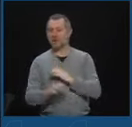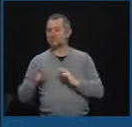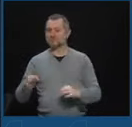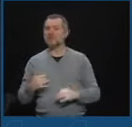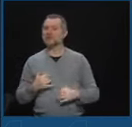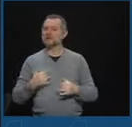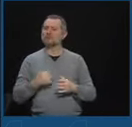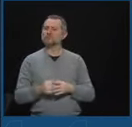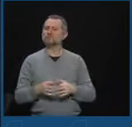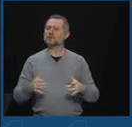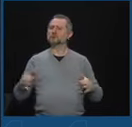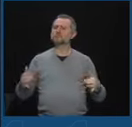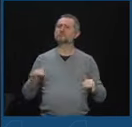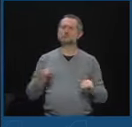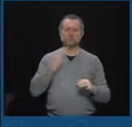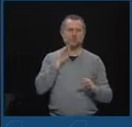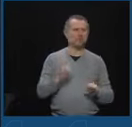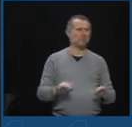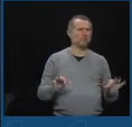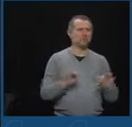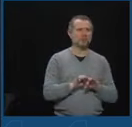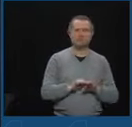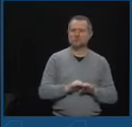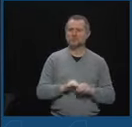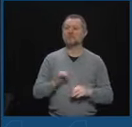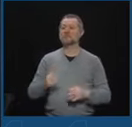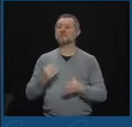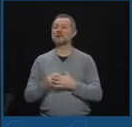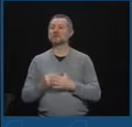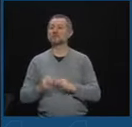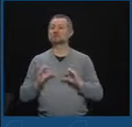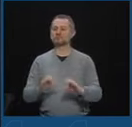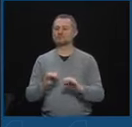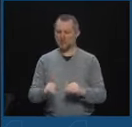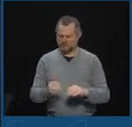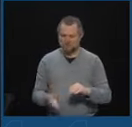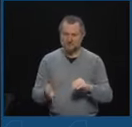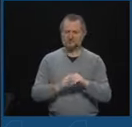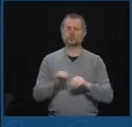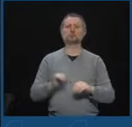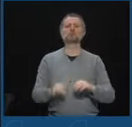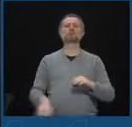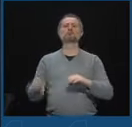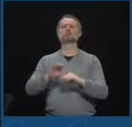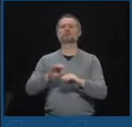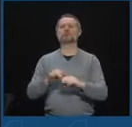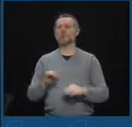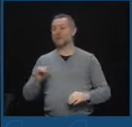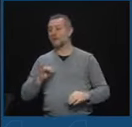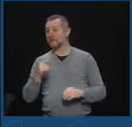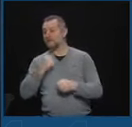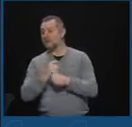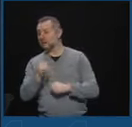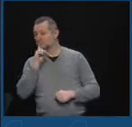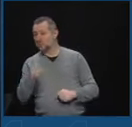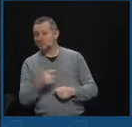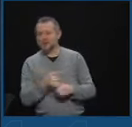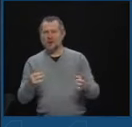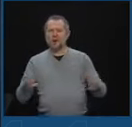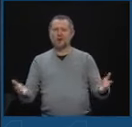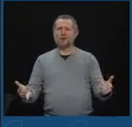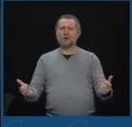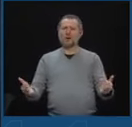numbers, which is important, increasing the money toward it, which is important, but also making sure we attract the best. And that's